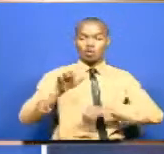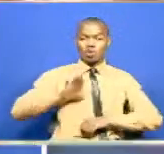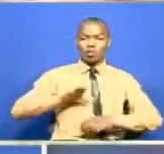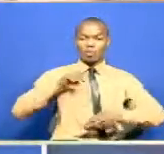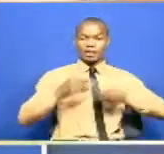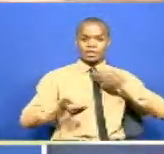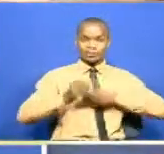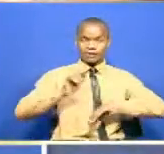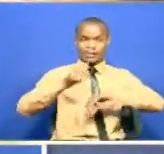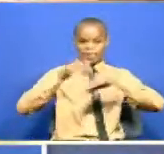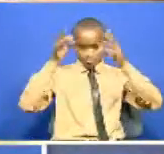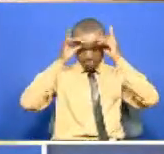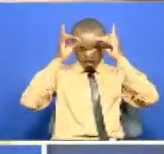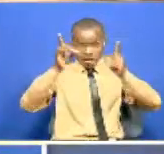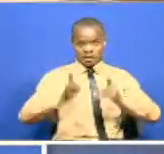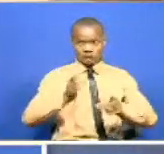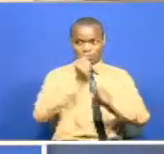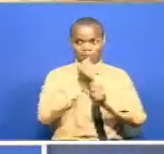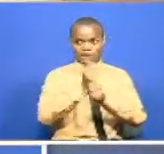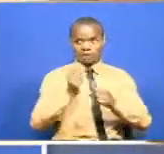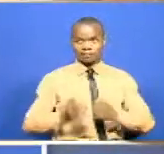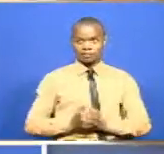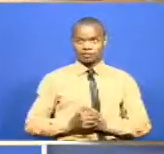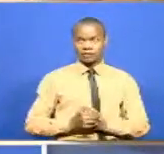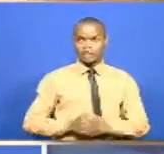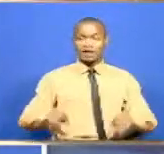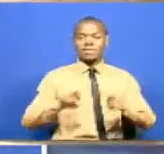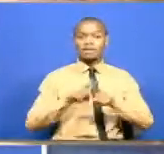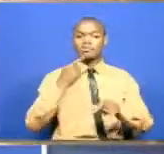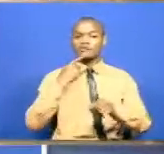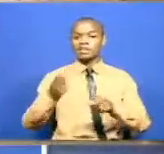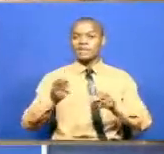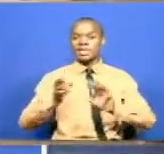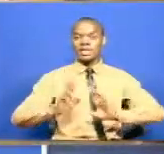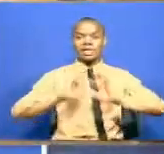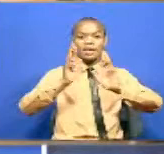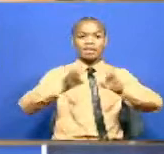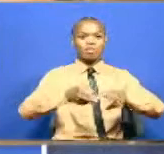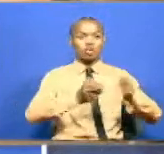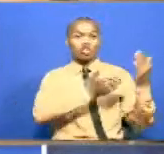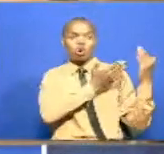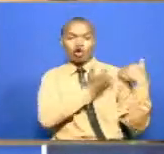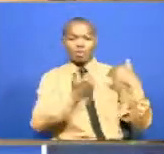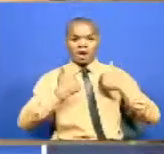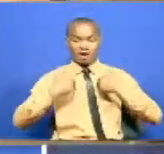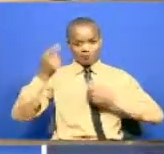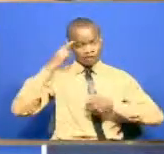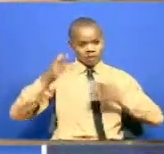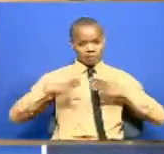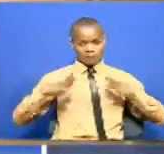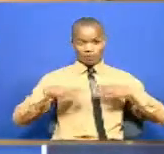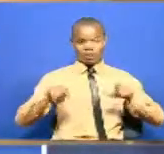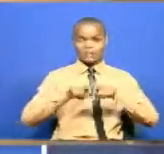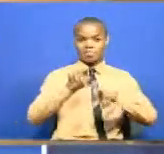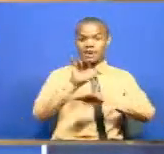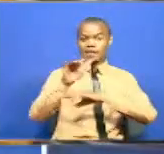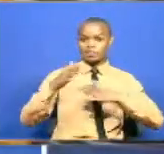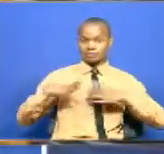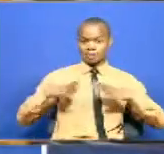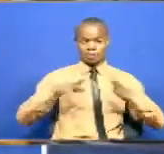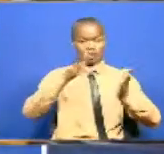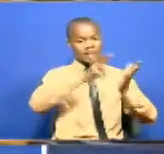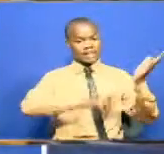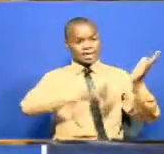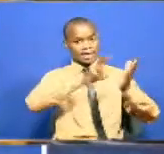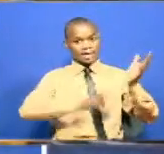decision making. Msuruve alisema ripoti hiyo inawapa matumaini wa Kenya na akawahimiza kuisoma kwa minajili ya kuiboresha. When